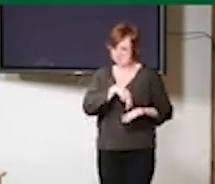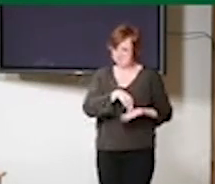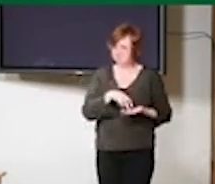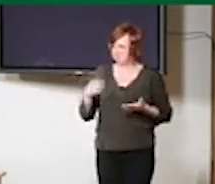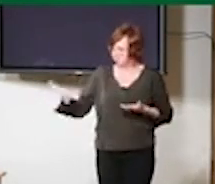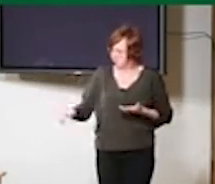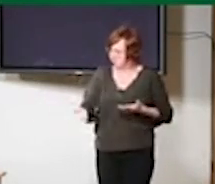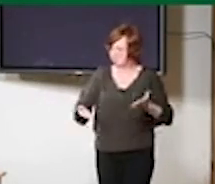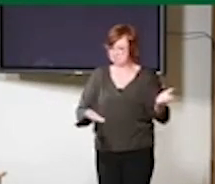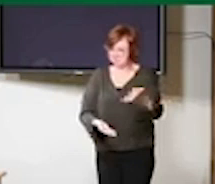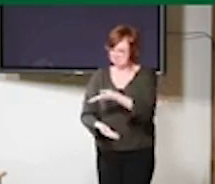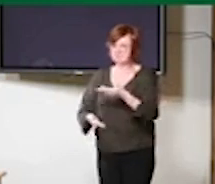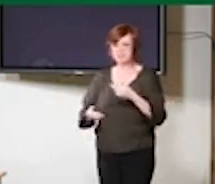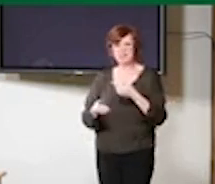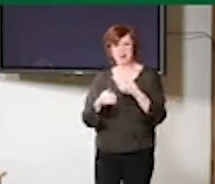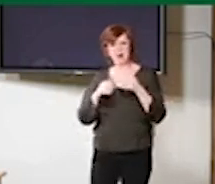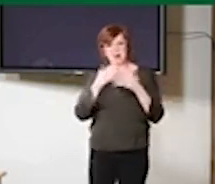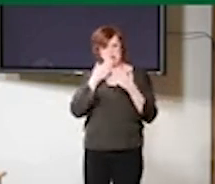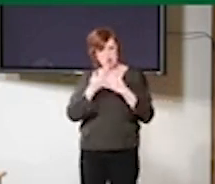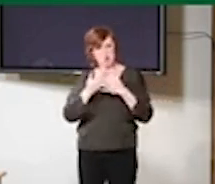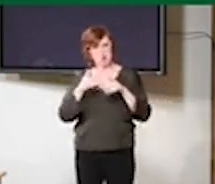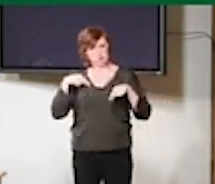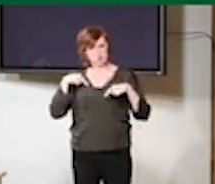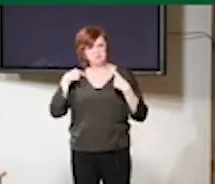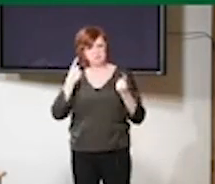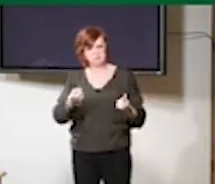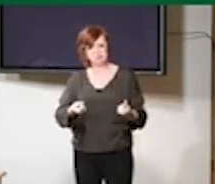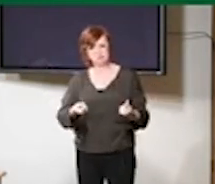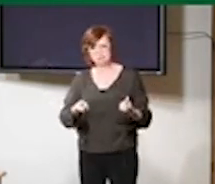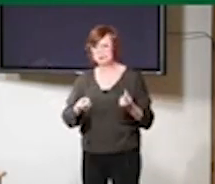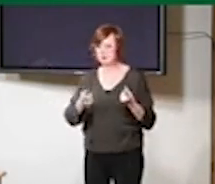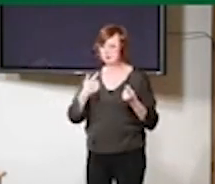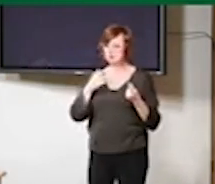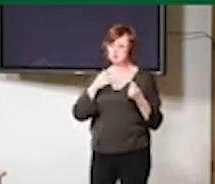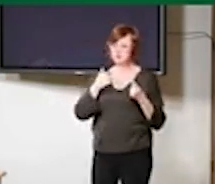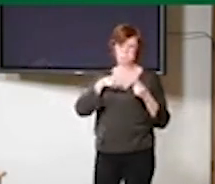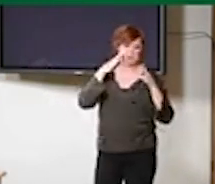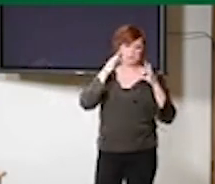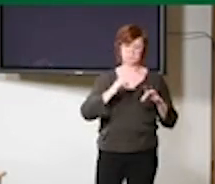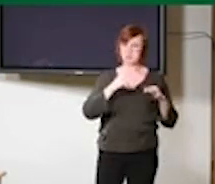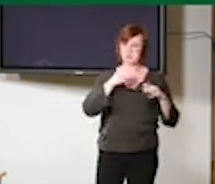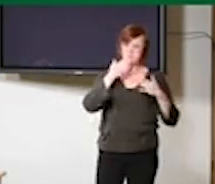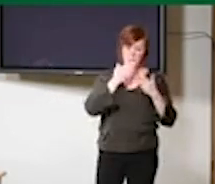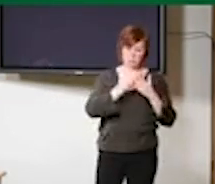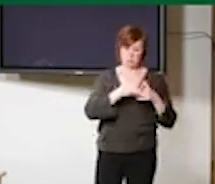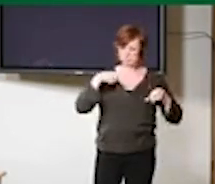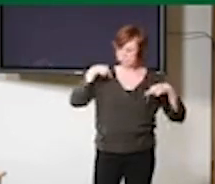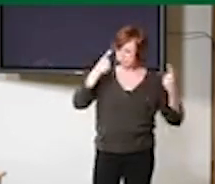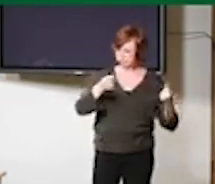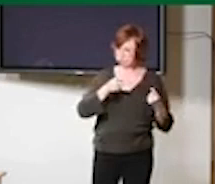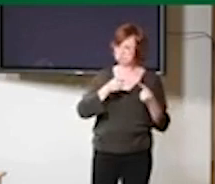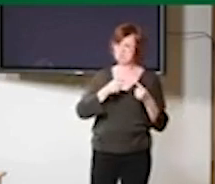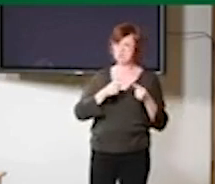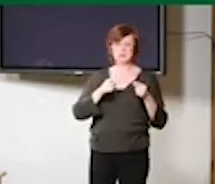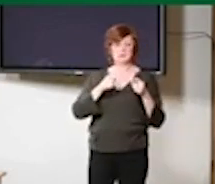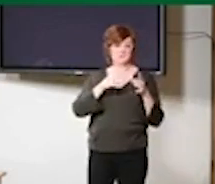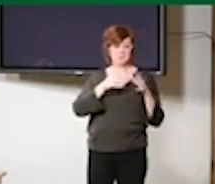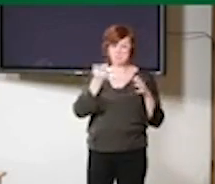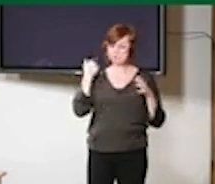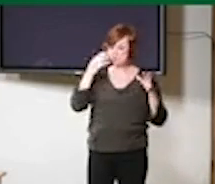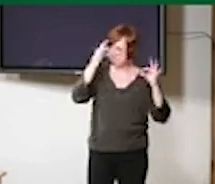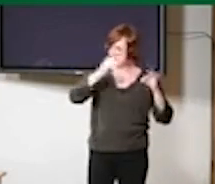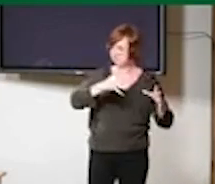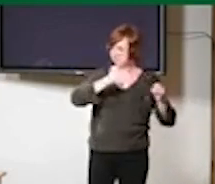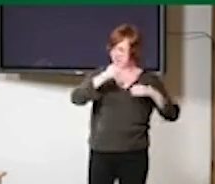as much as we could, as fast as we could, but it's really important to sustain this. And I think we need to keep sustaining this for the next little